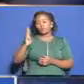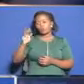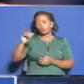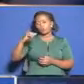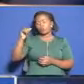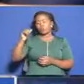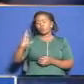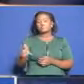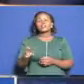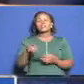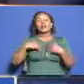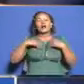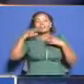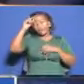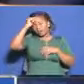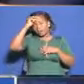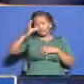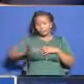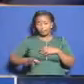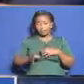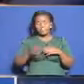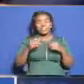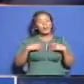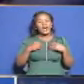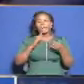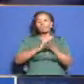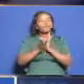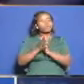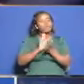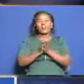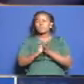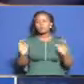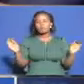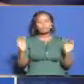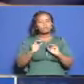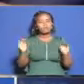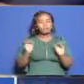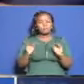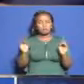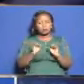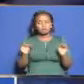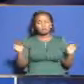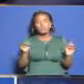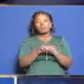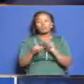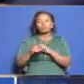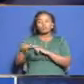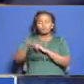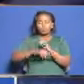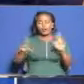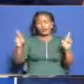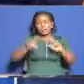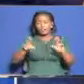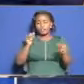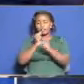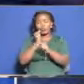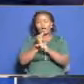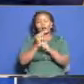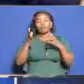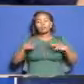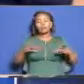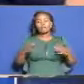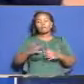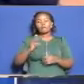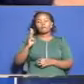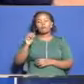governor. There is no vacuum, and we are more than ready to work for the people of Wajir. We also want